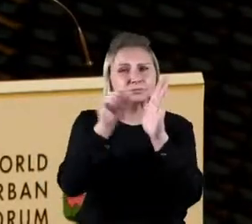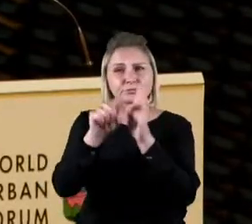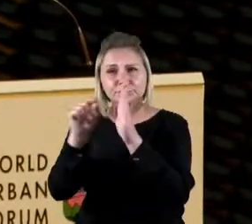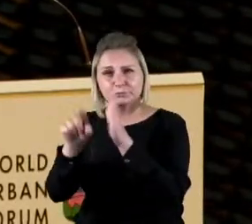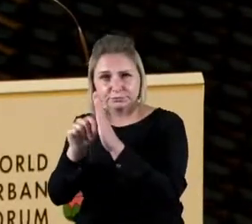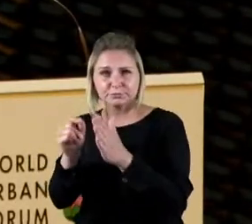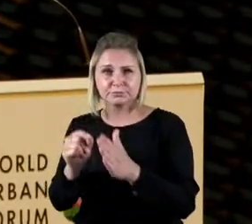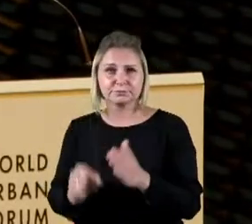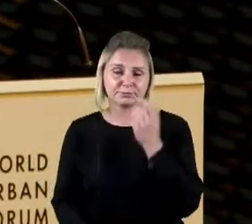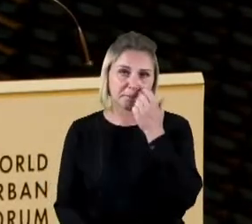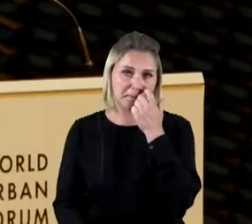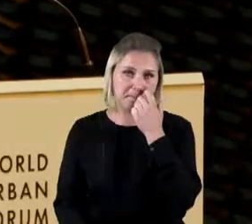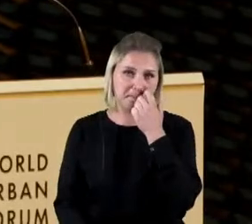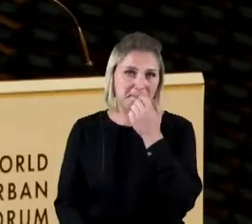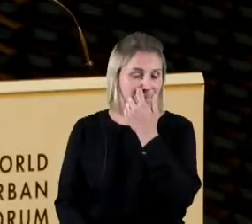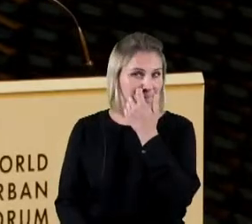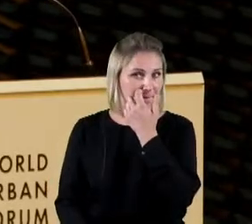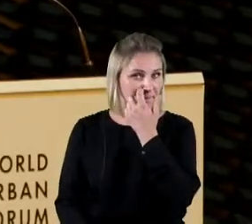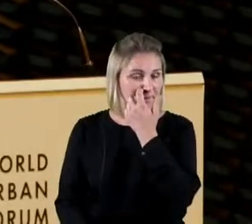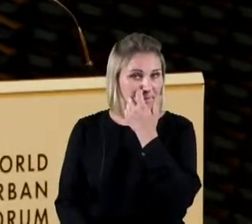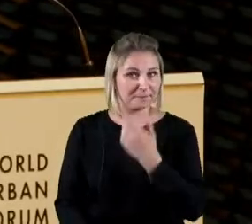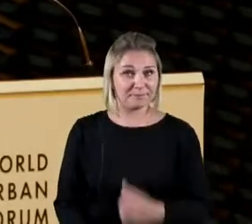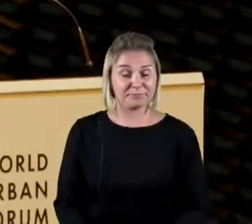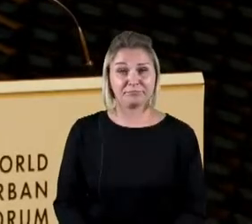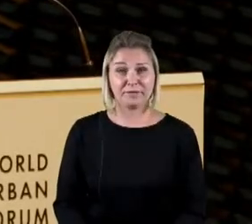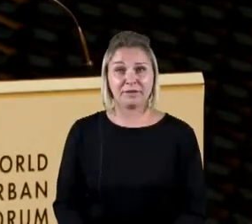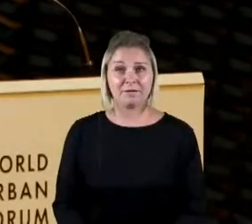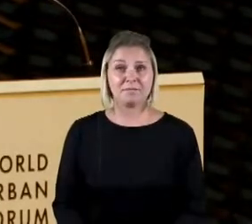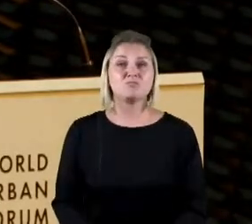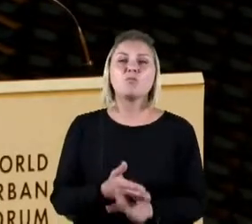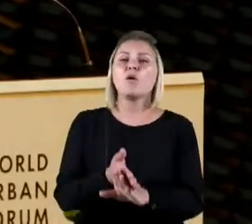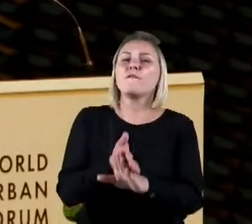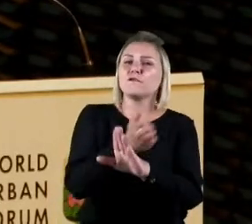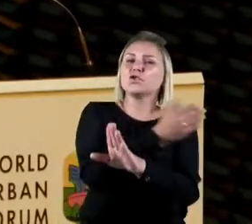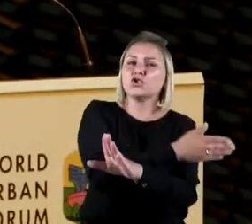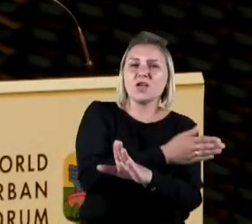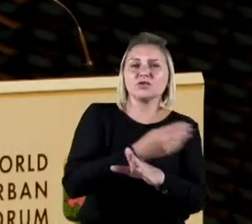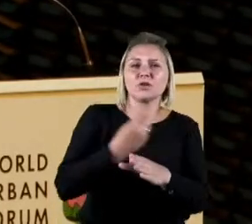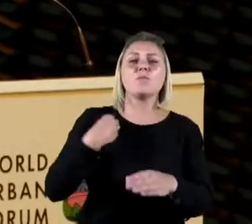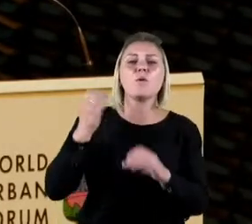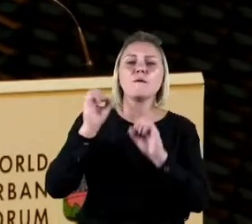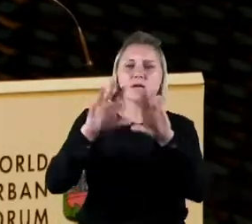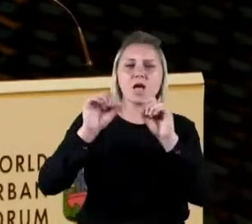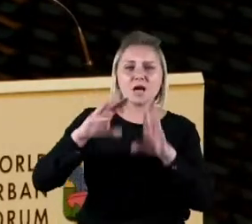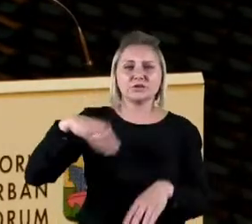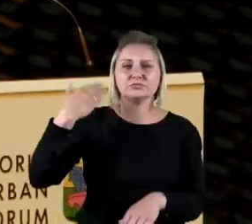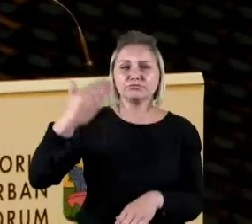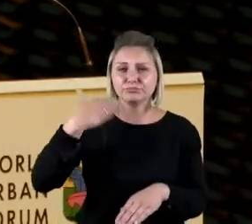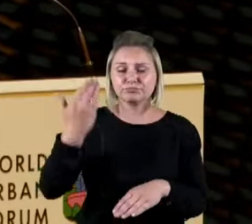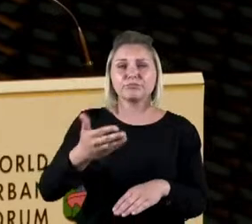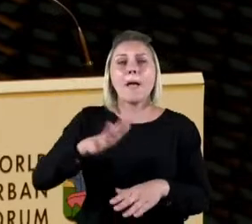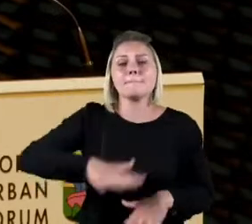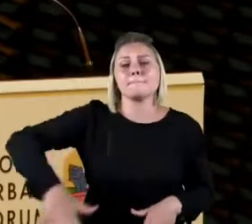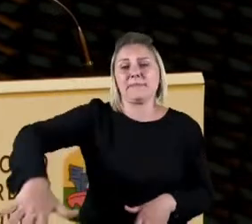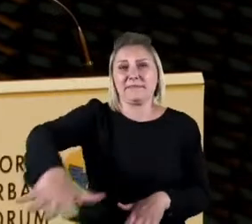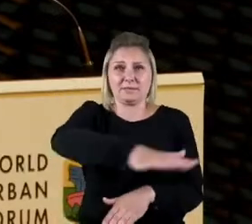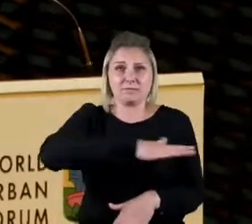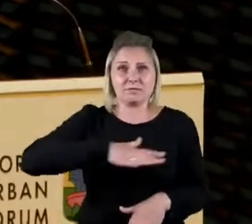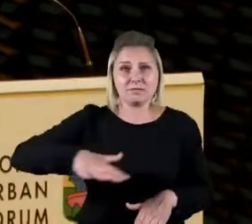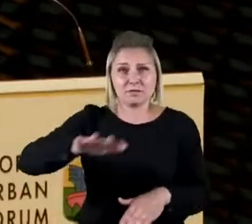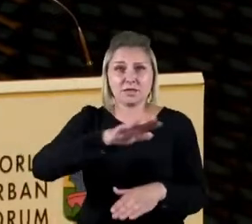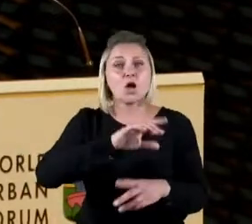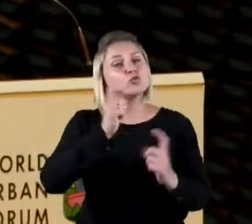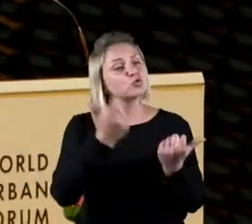from Medellin was explaining into the territorial approach and to bring this. And